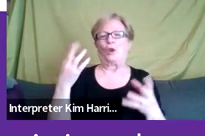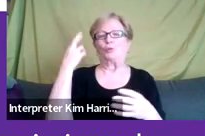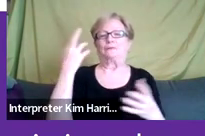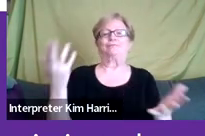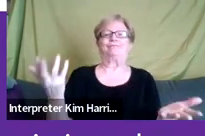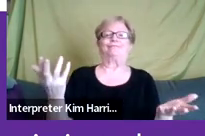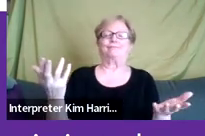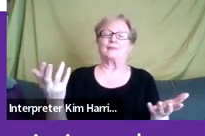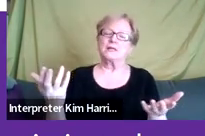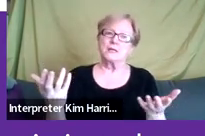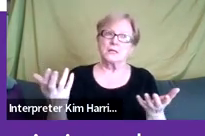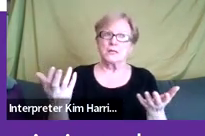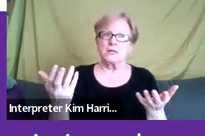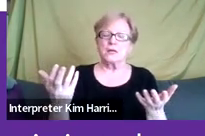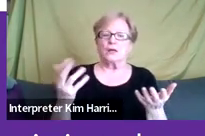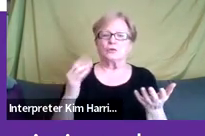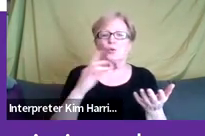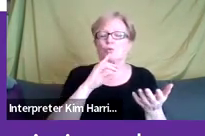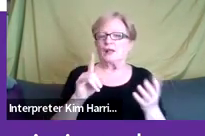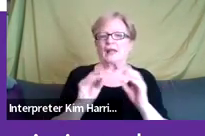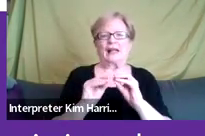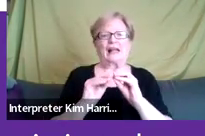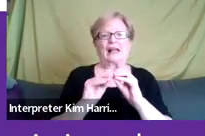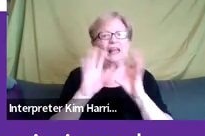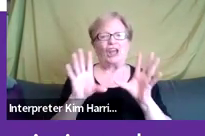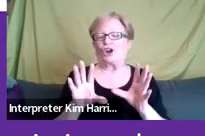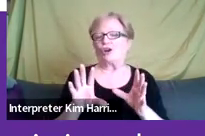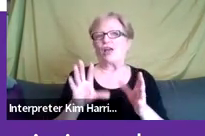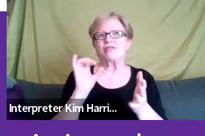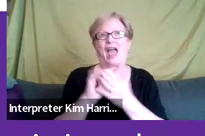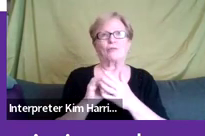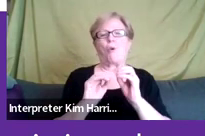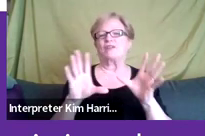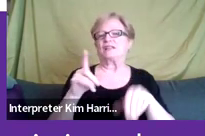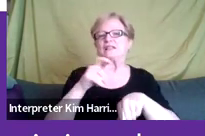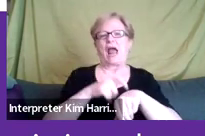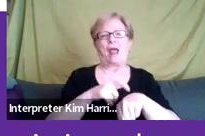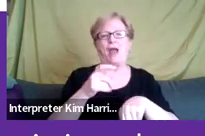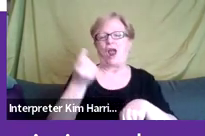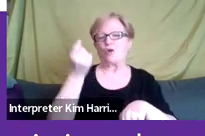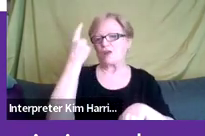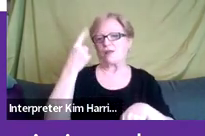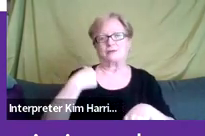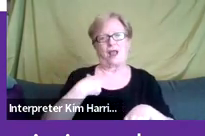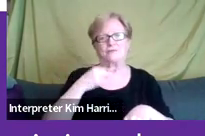of the clear, you know, times of, you know, where I was not allowed